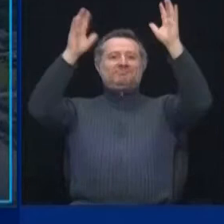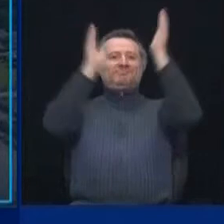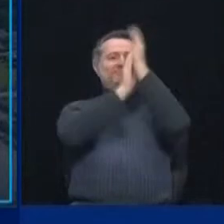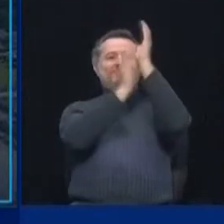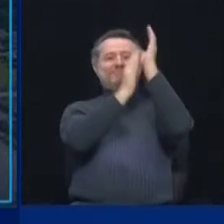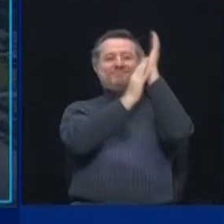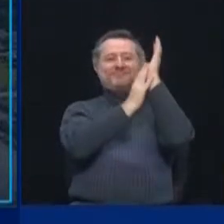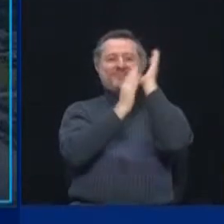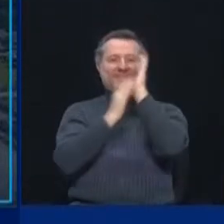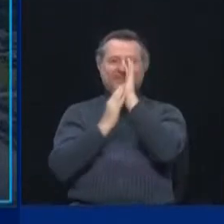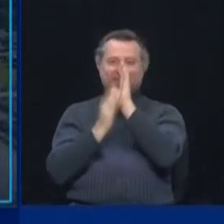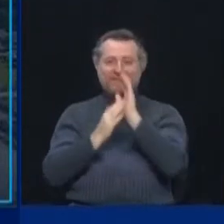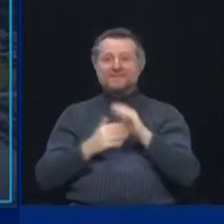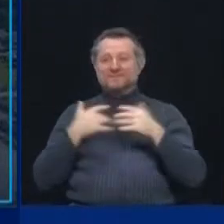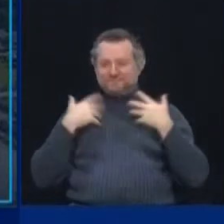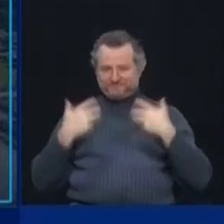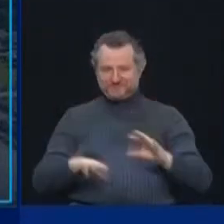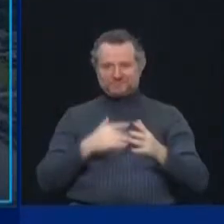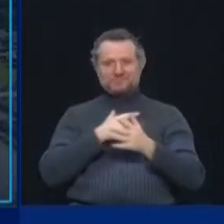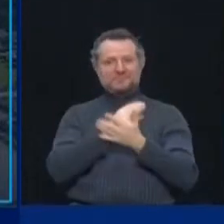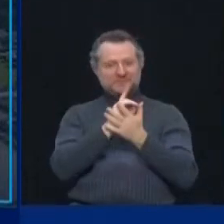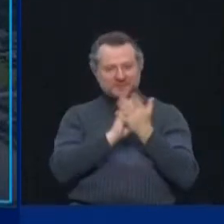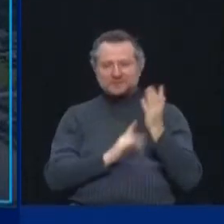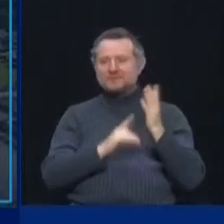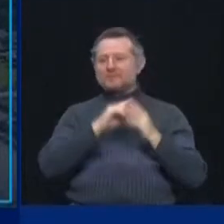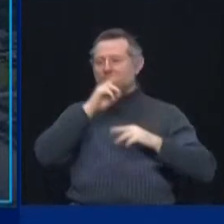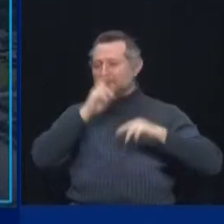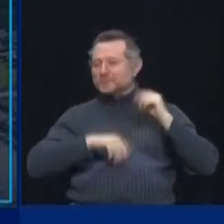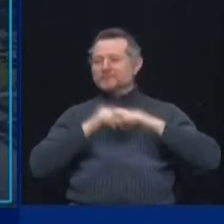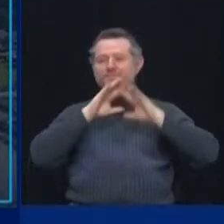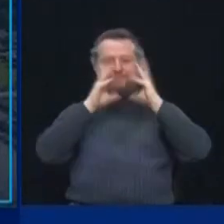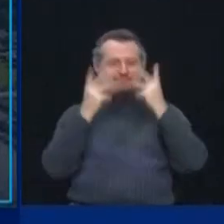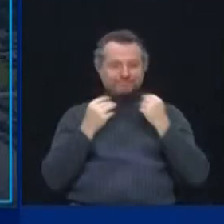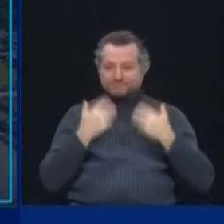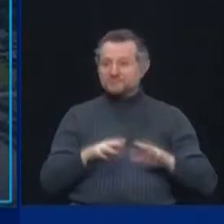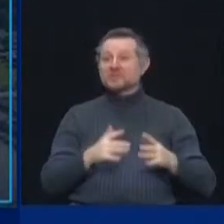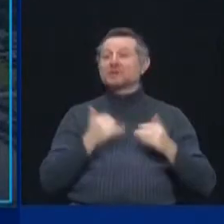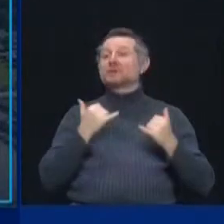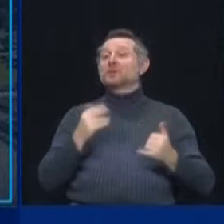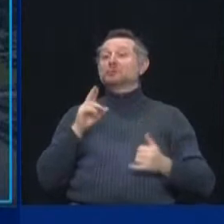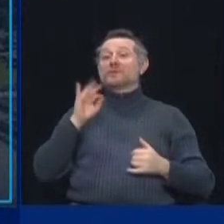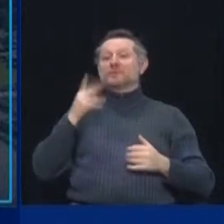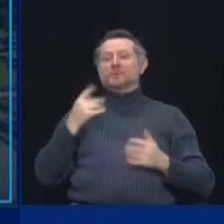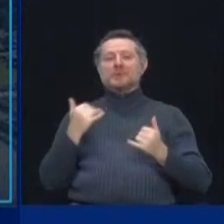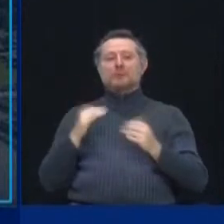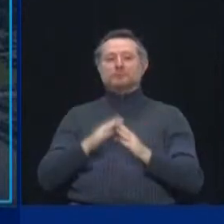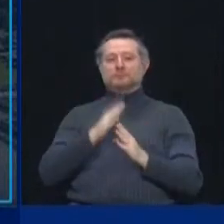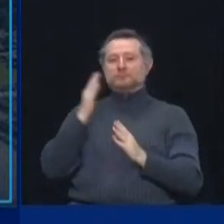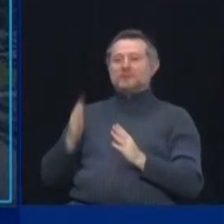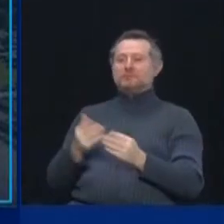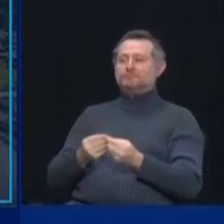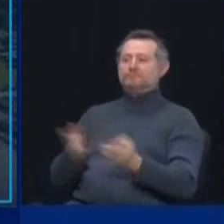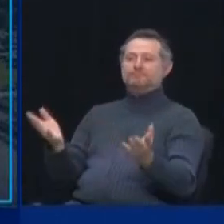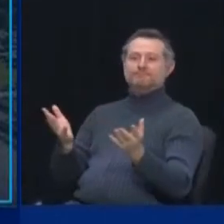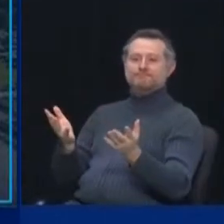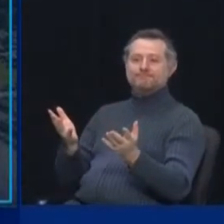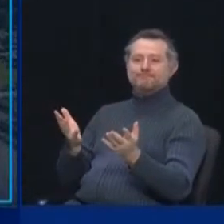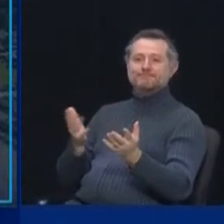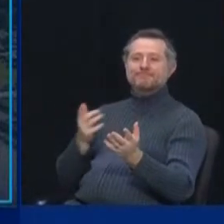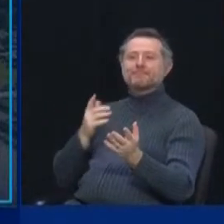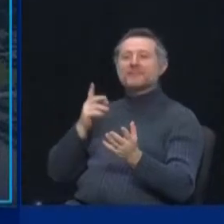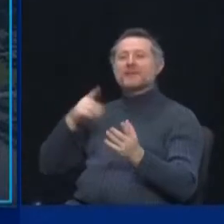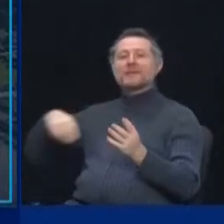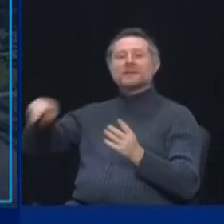We did the design build list. The RFP goes out today. We do an environmental assessment. We're going to